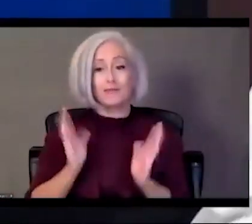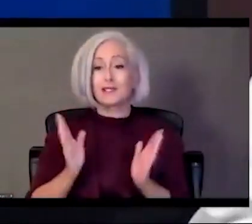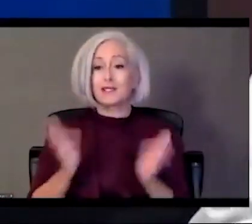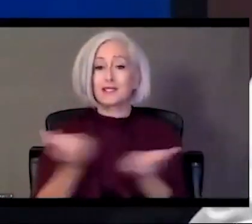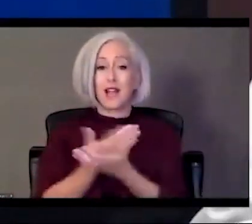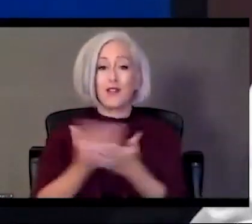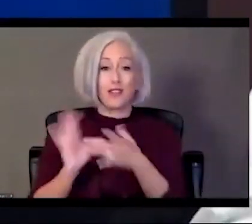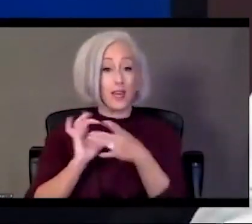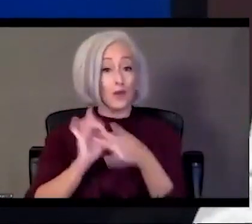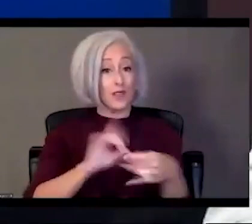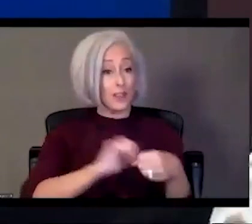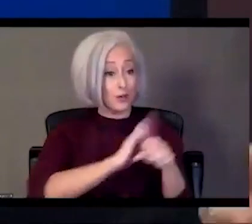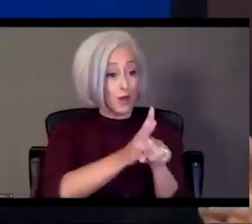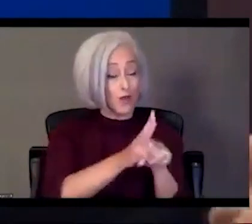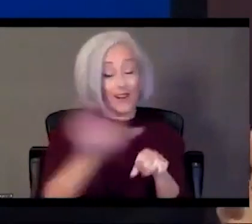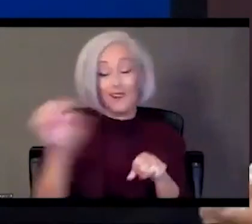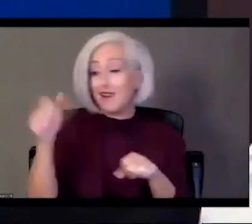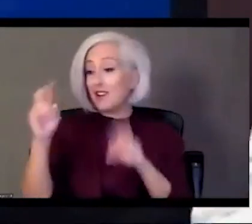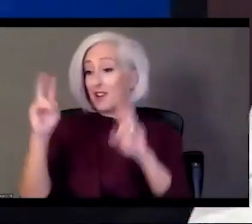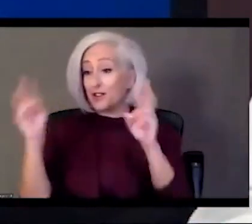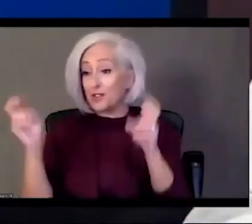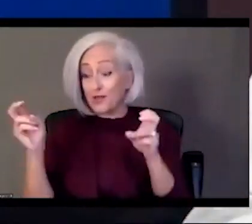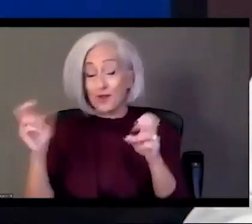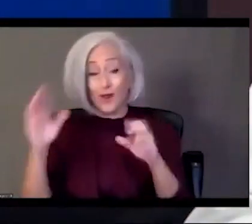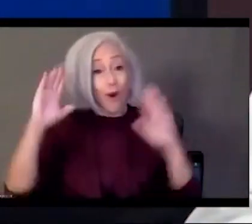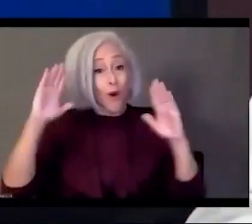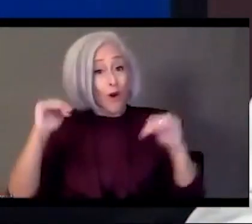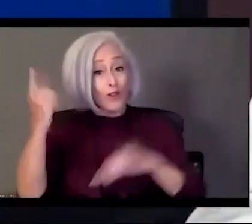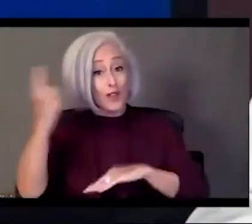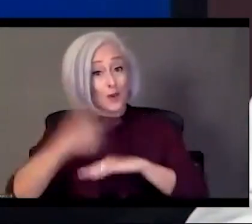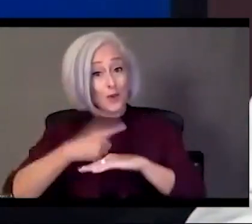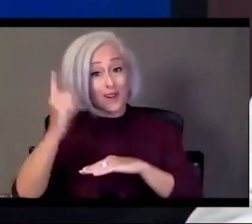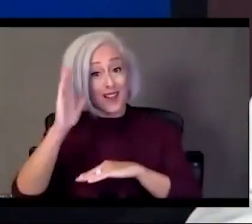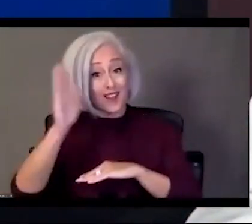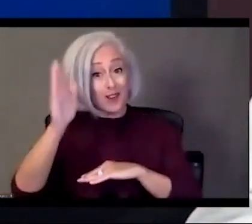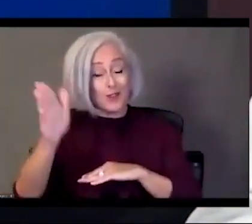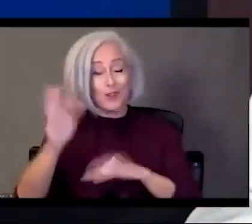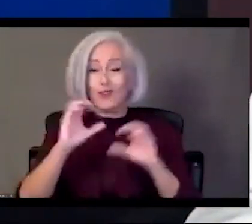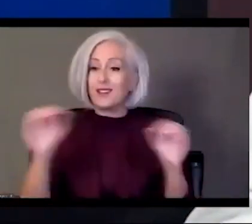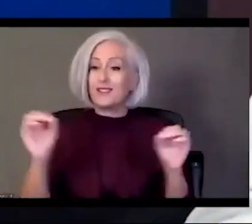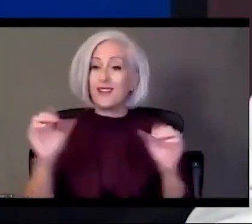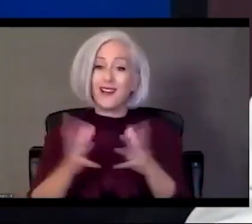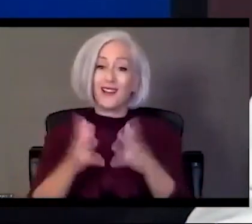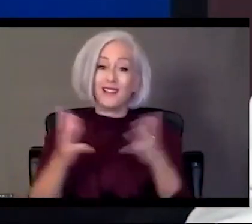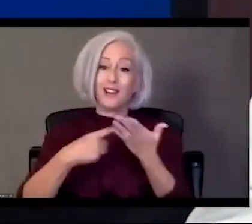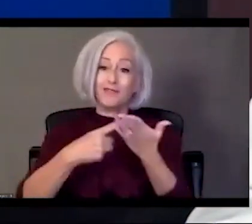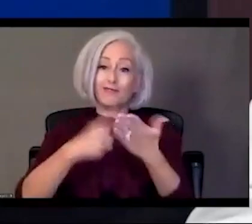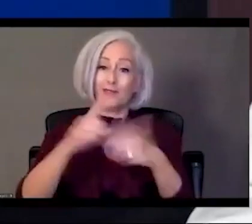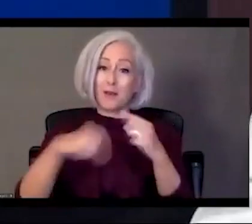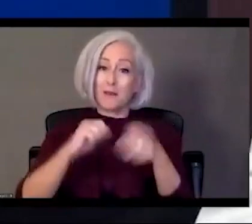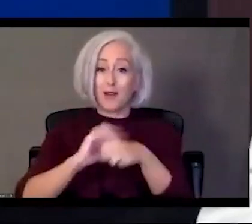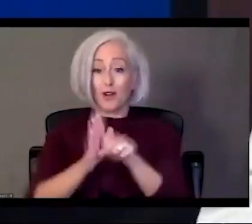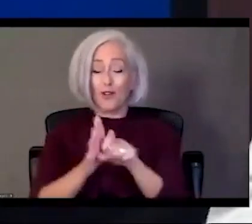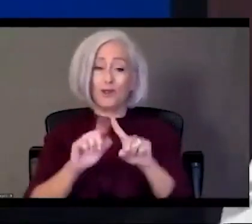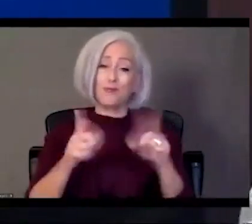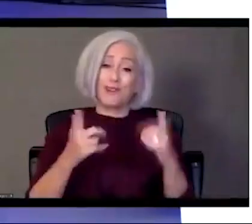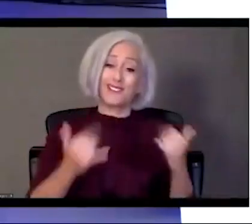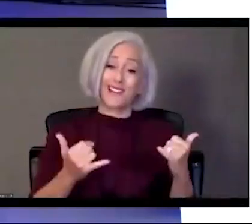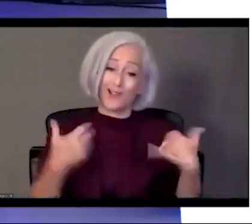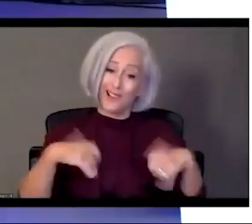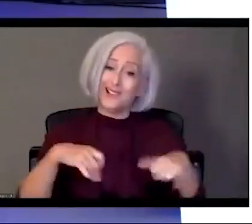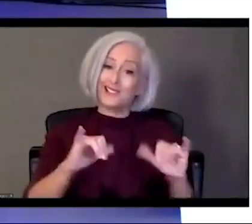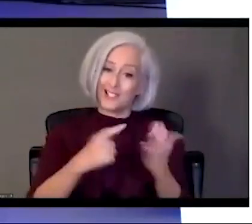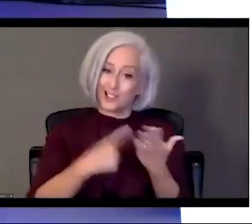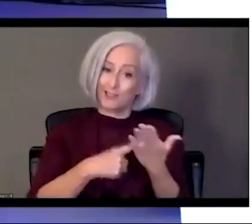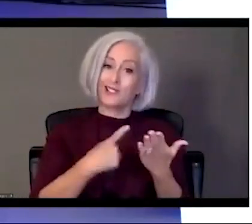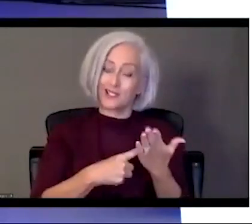really hoping someday we don't have to talk so much about COVID, but right now, it's still top of mind. Today, we have a special guest joining us to talk about a